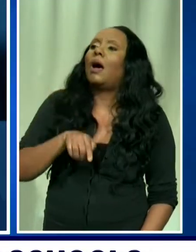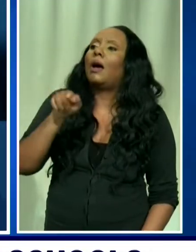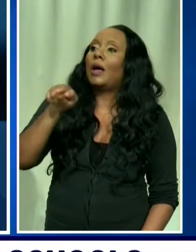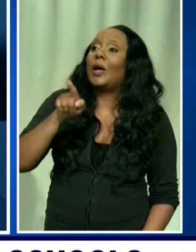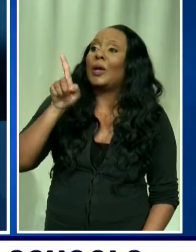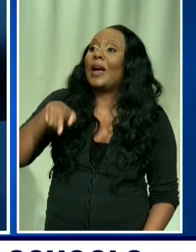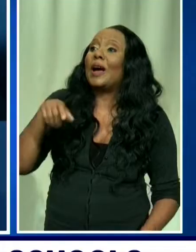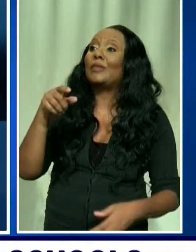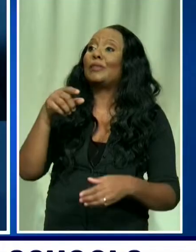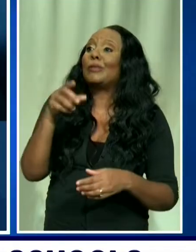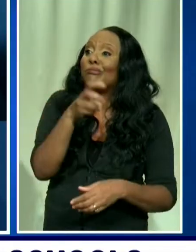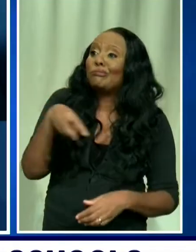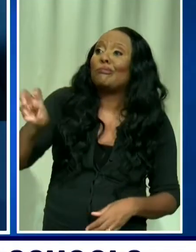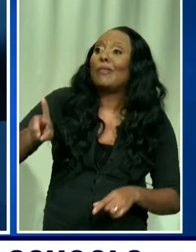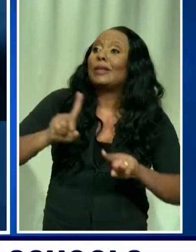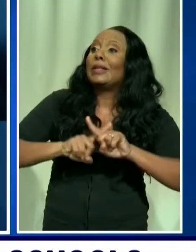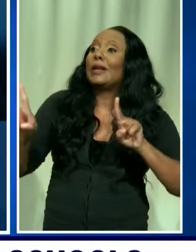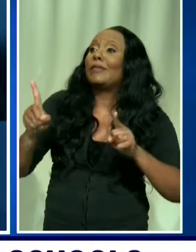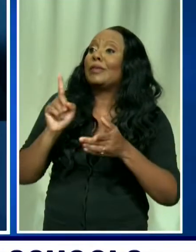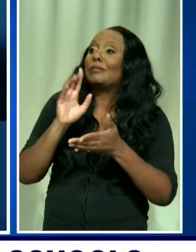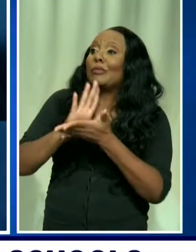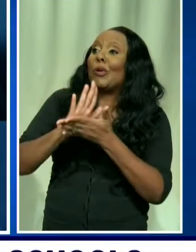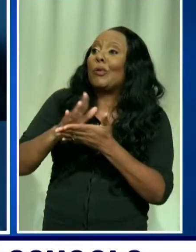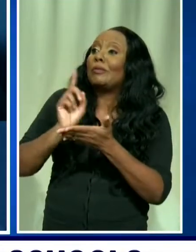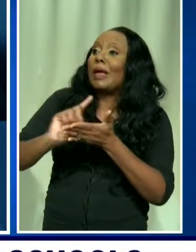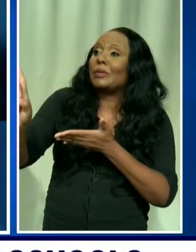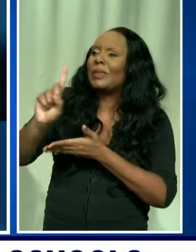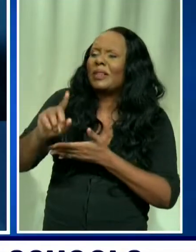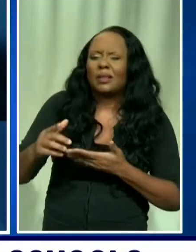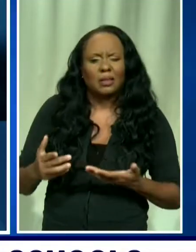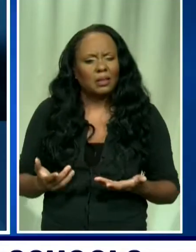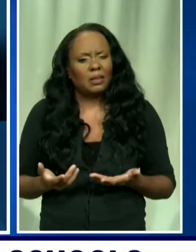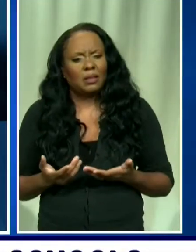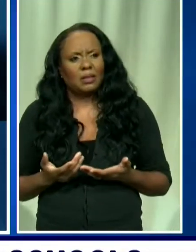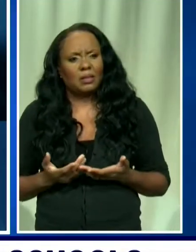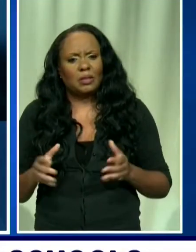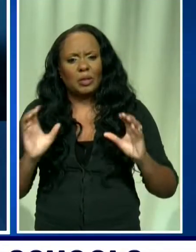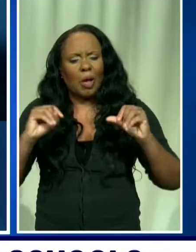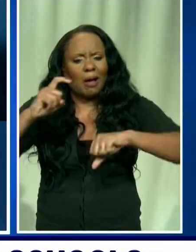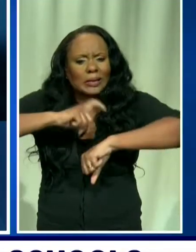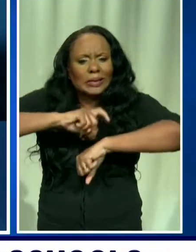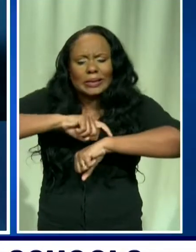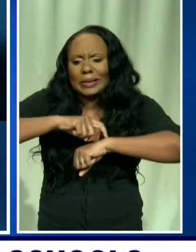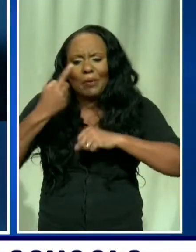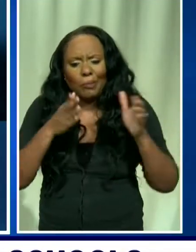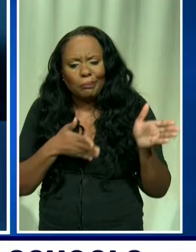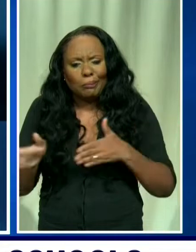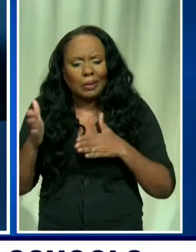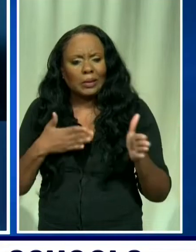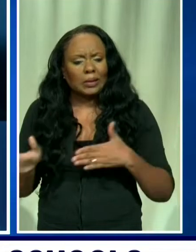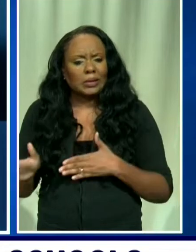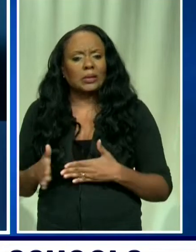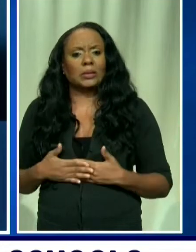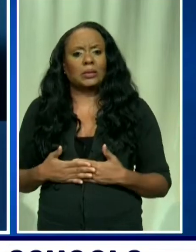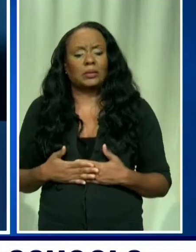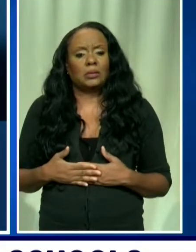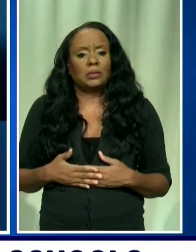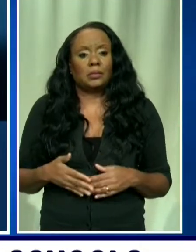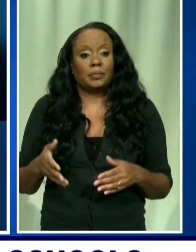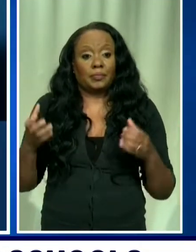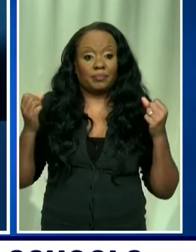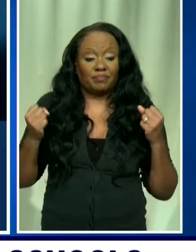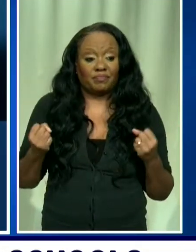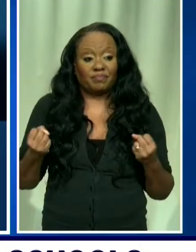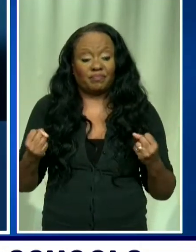allow them time to make adequate family arrangements, especially for their children, many of whom end up